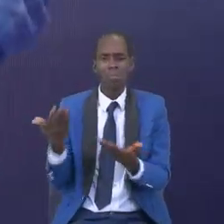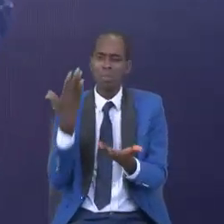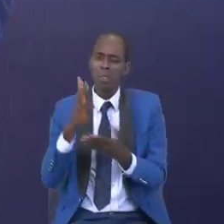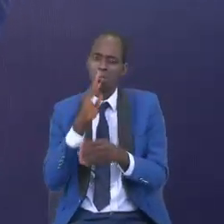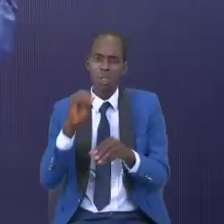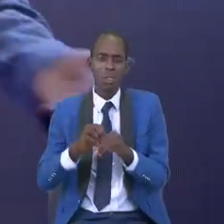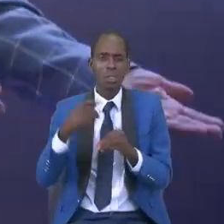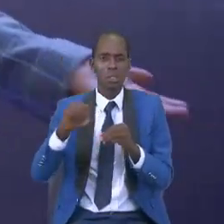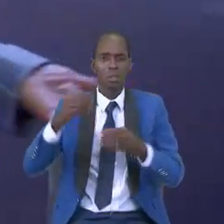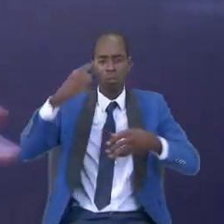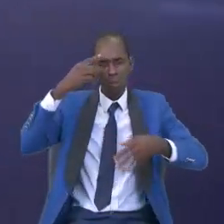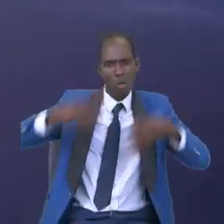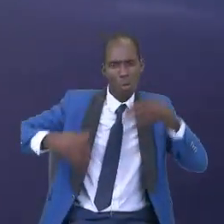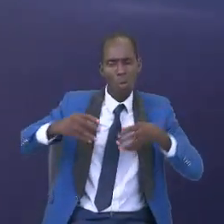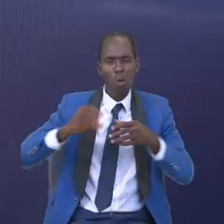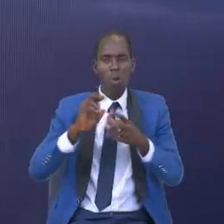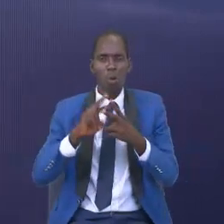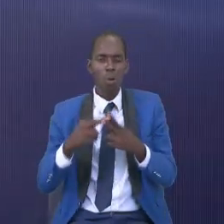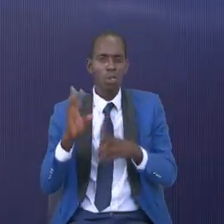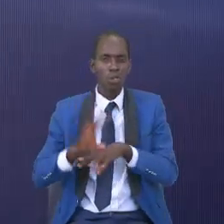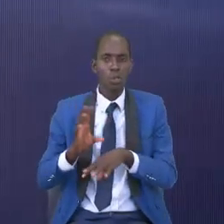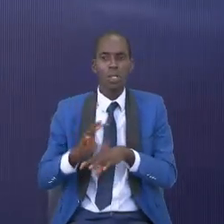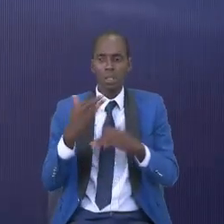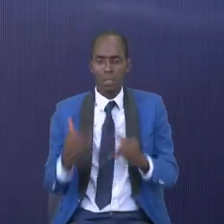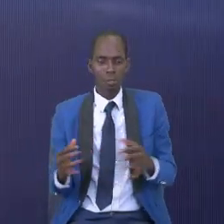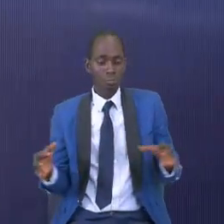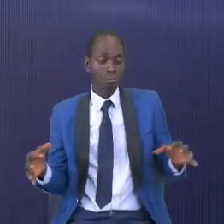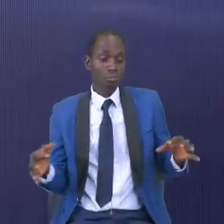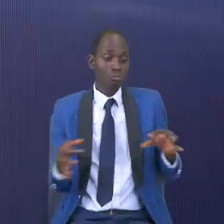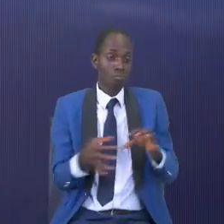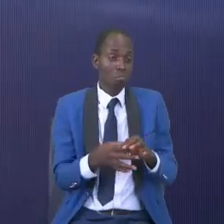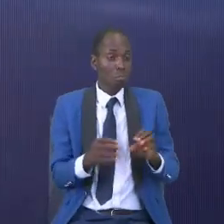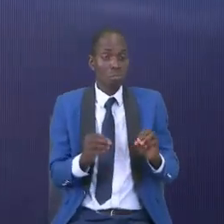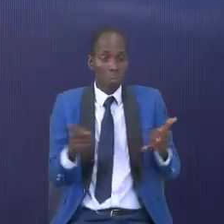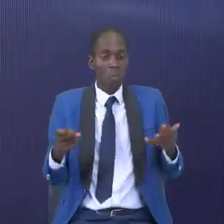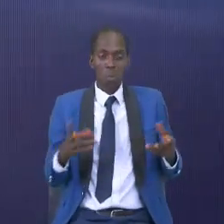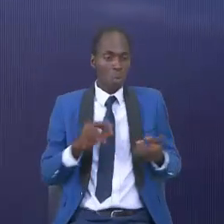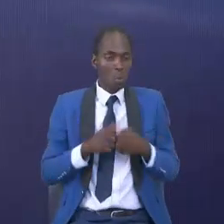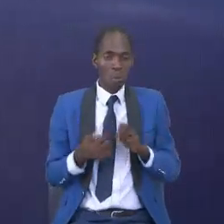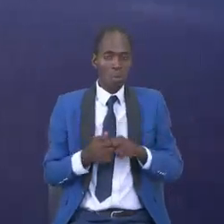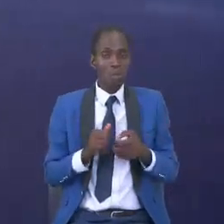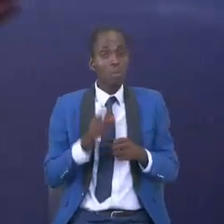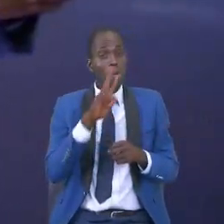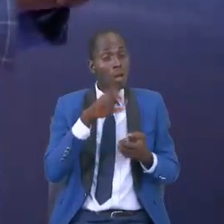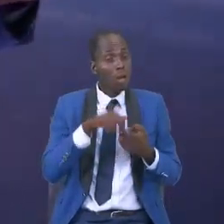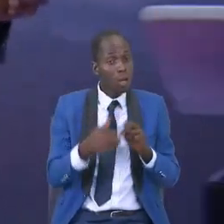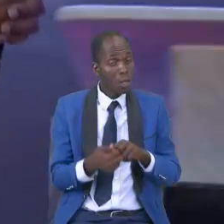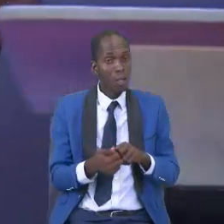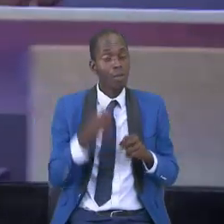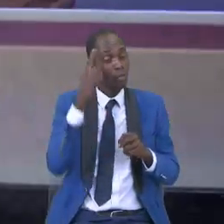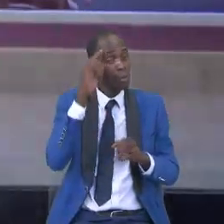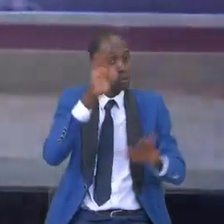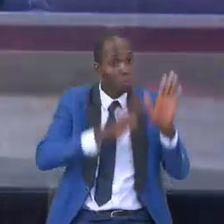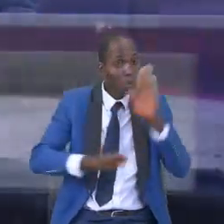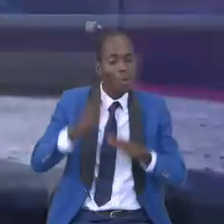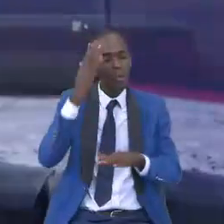or whatever. And it's now, he wants to join your boat and say, well, I'm available. You're available for trouble. Why didn't you pray